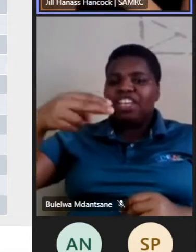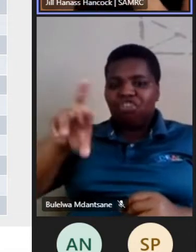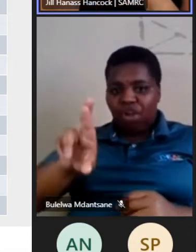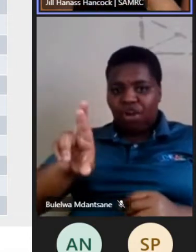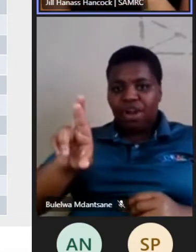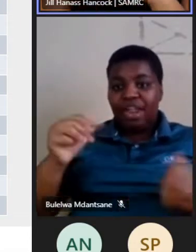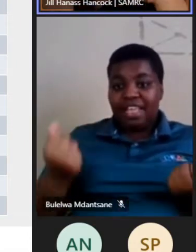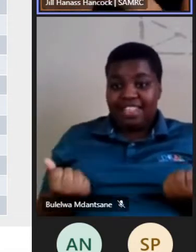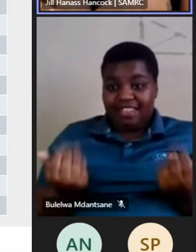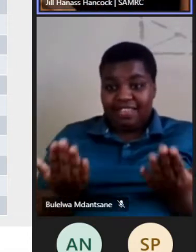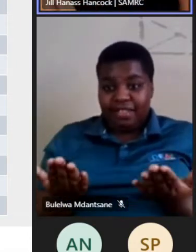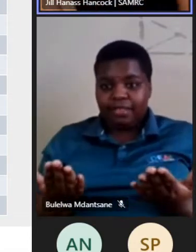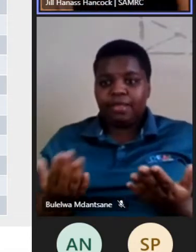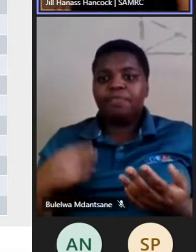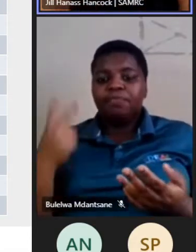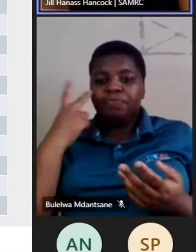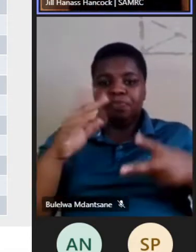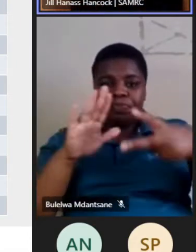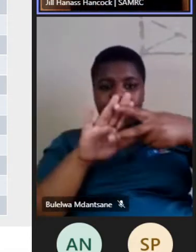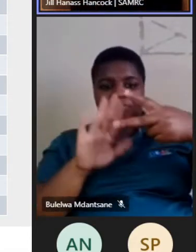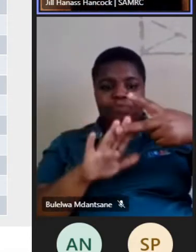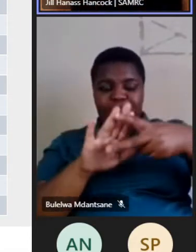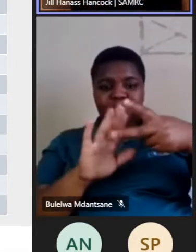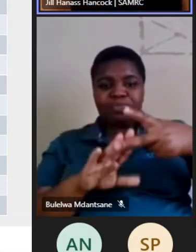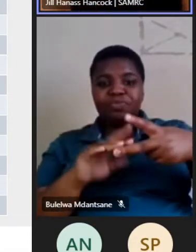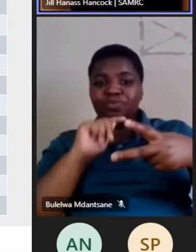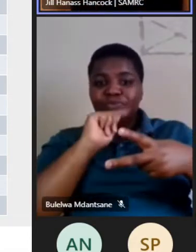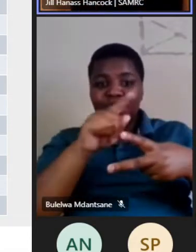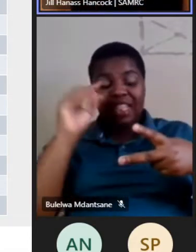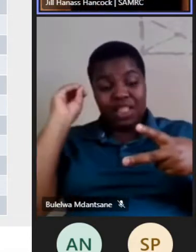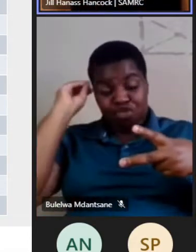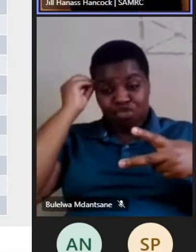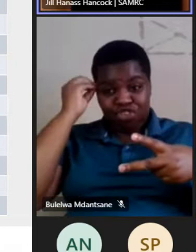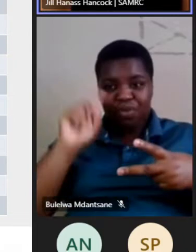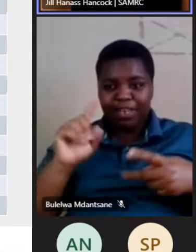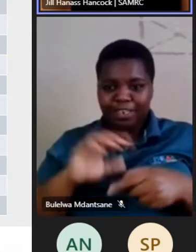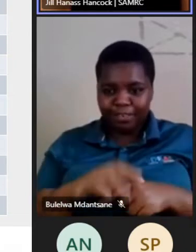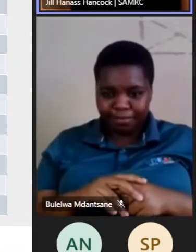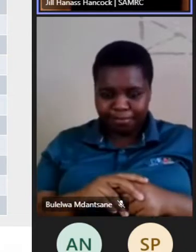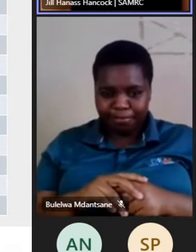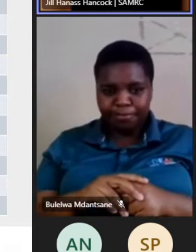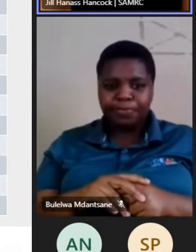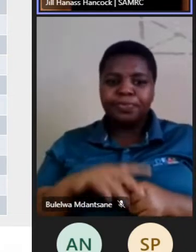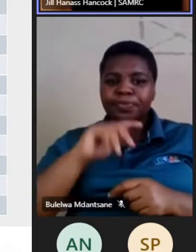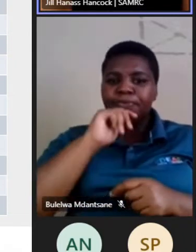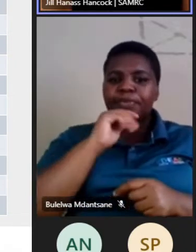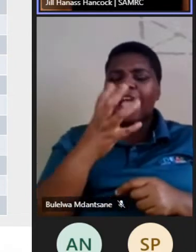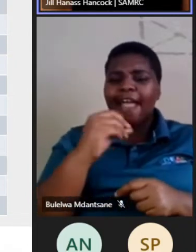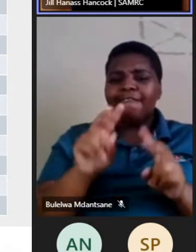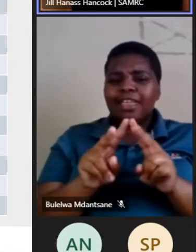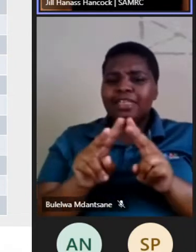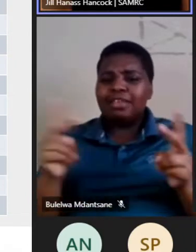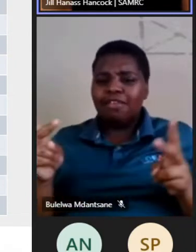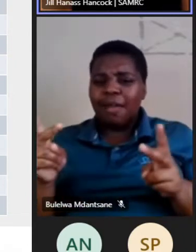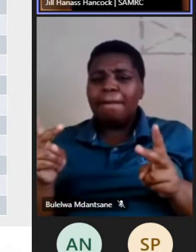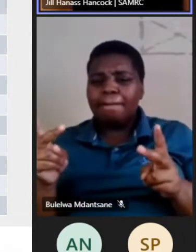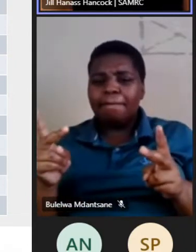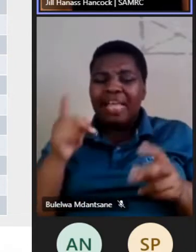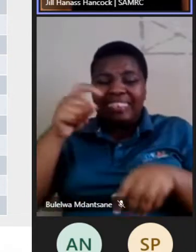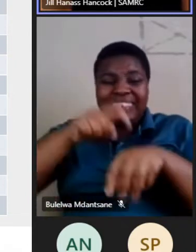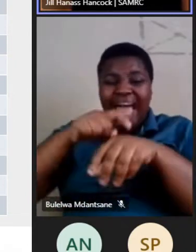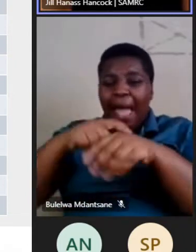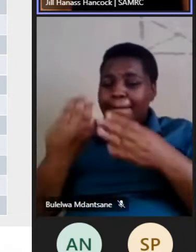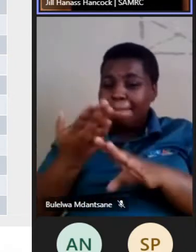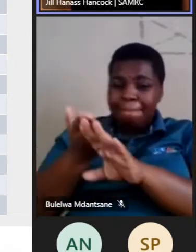I think there's 2 interesting things to be said. So first of all, there was a difference before the hard lockdown, or